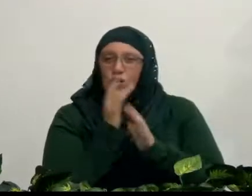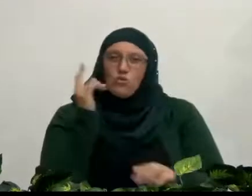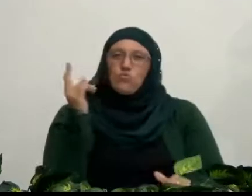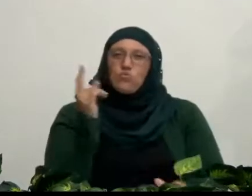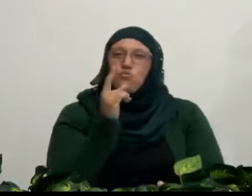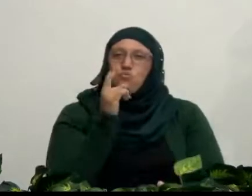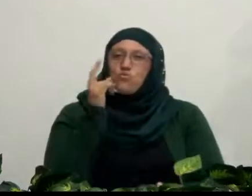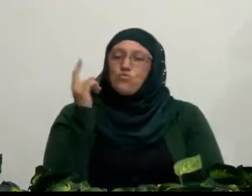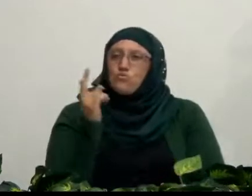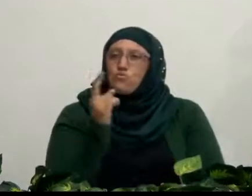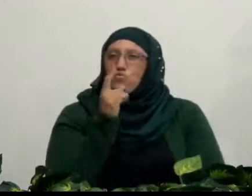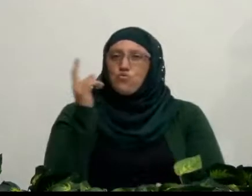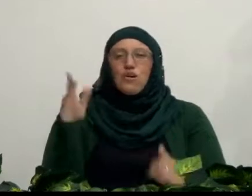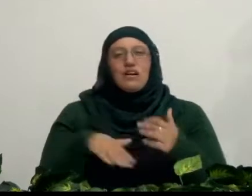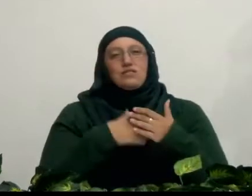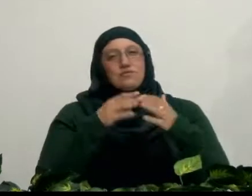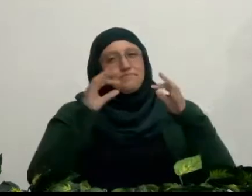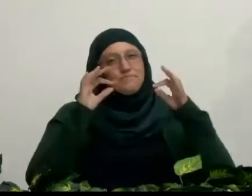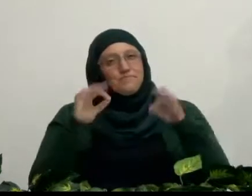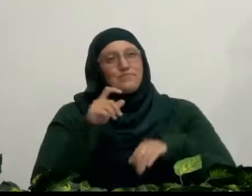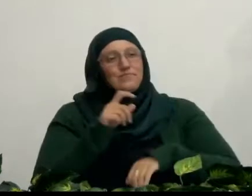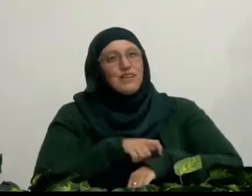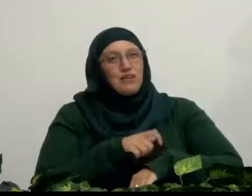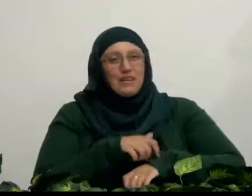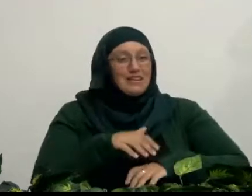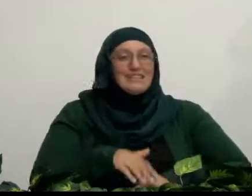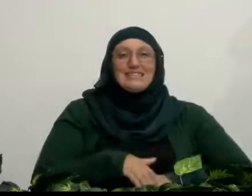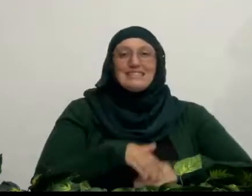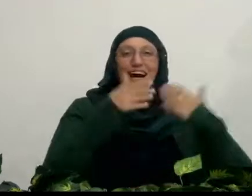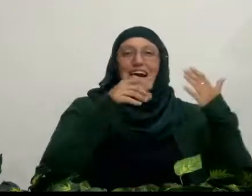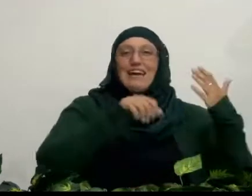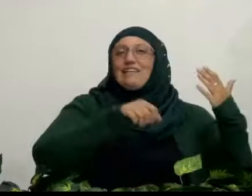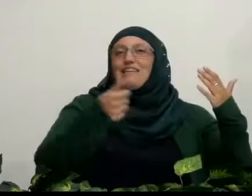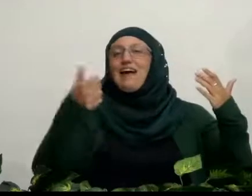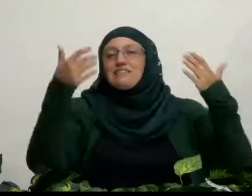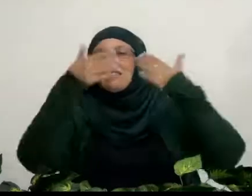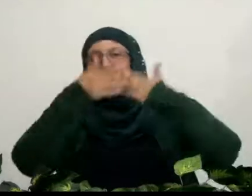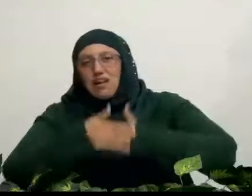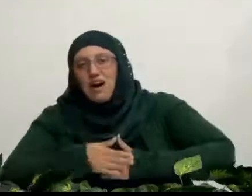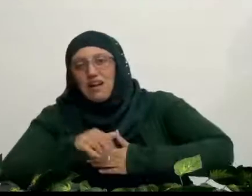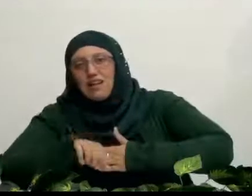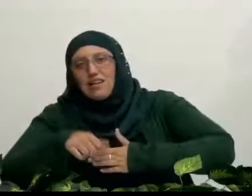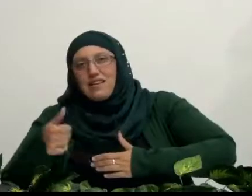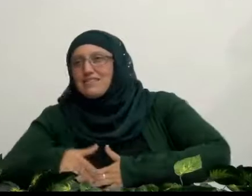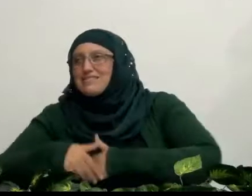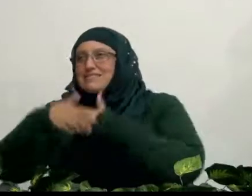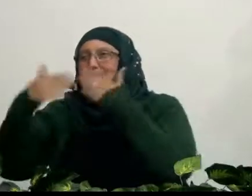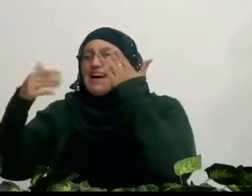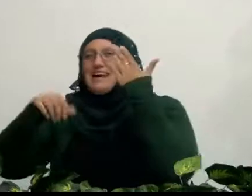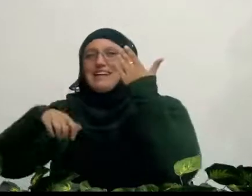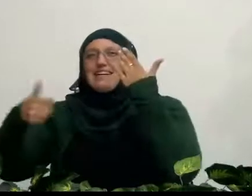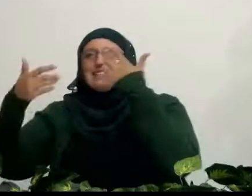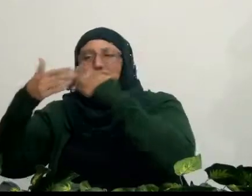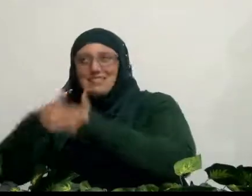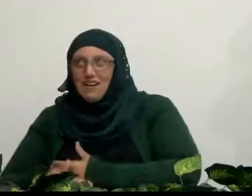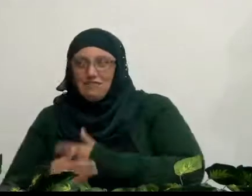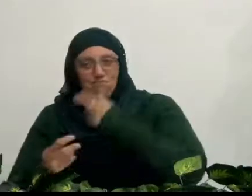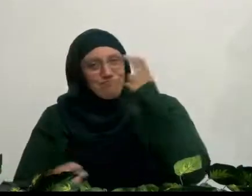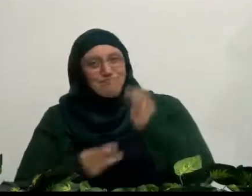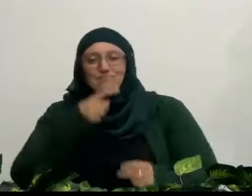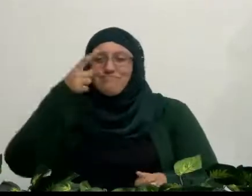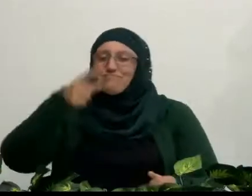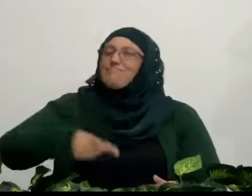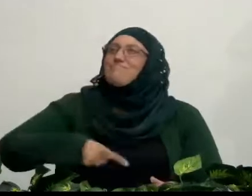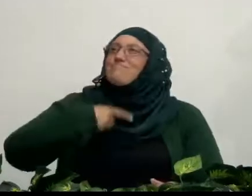time. He makes the night follow the day and the day follow the night, seeking it incessantly.